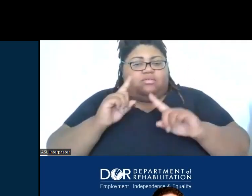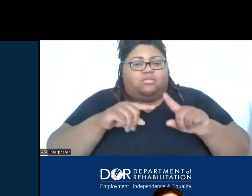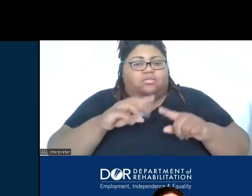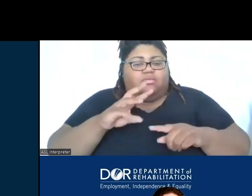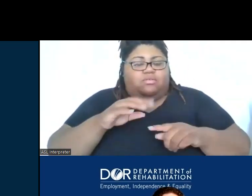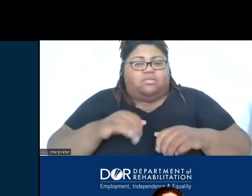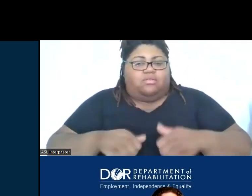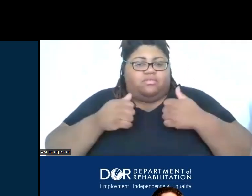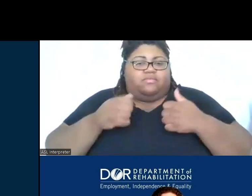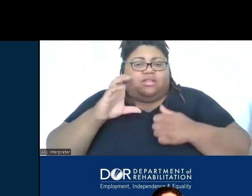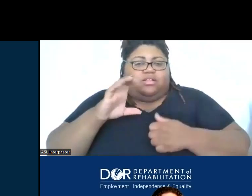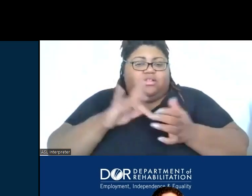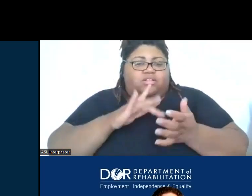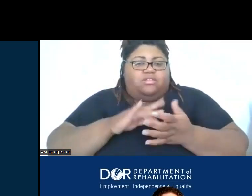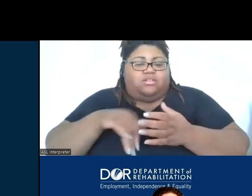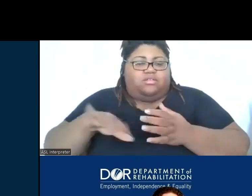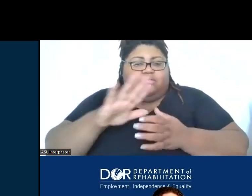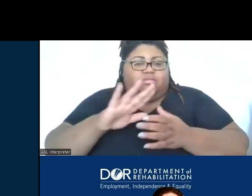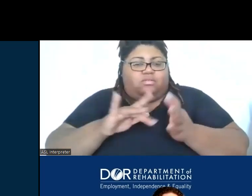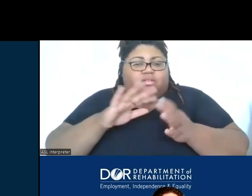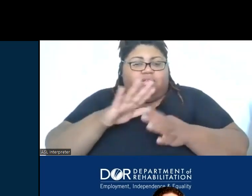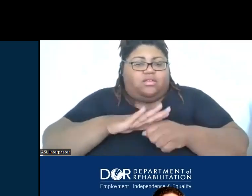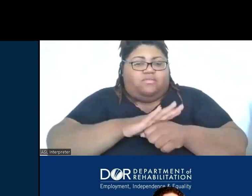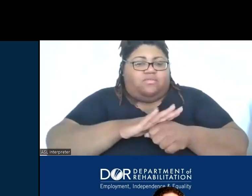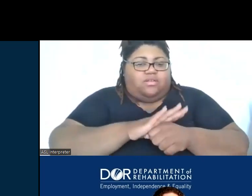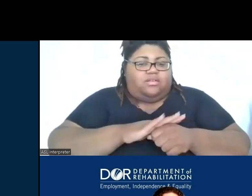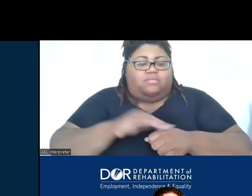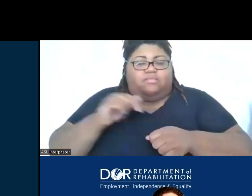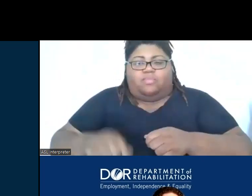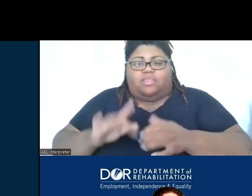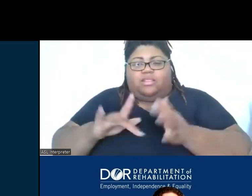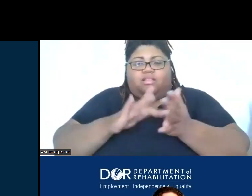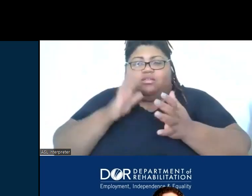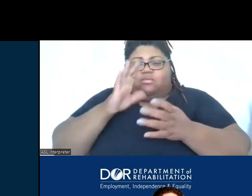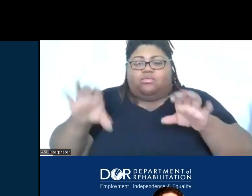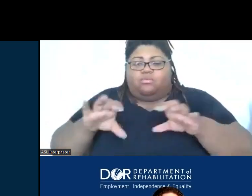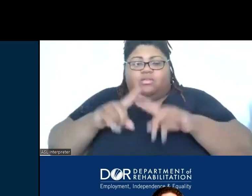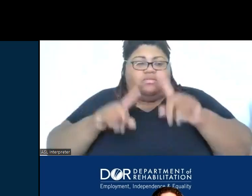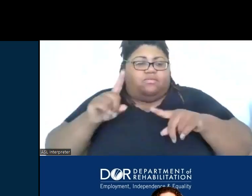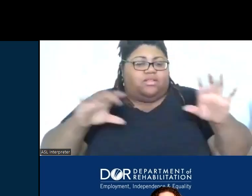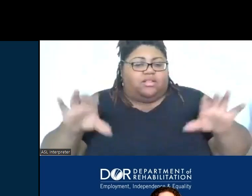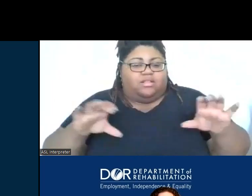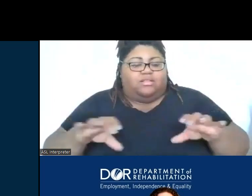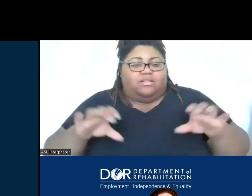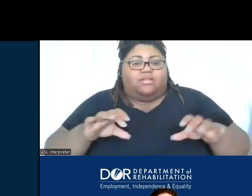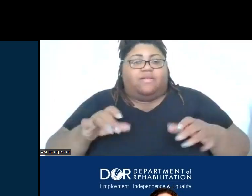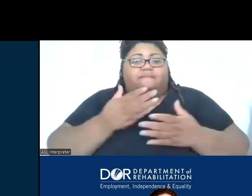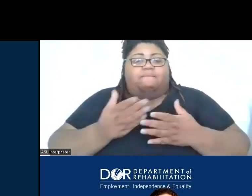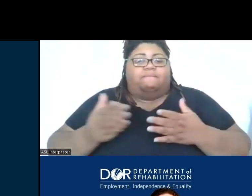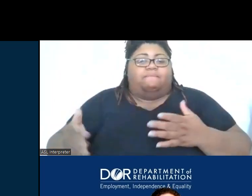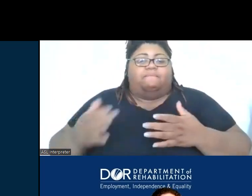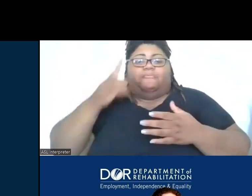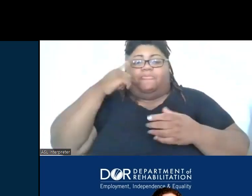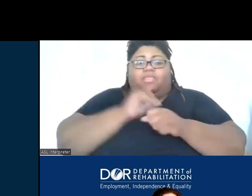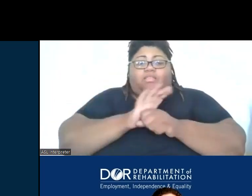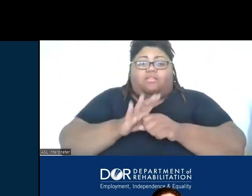your area. These centers do a variety of things around COVID relief, and they've received a lot of money